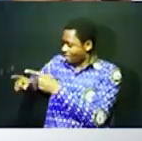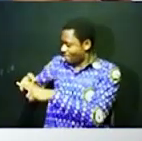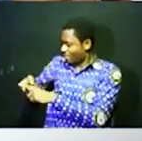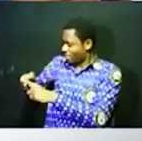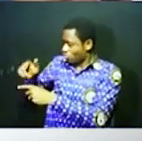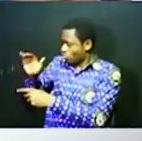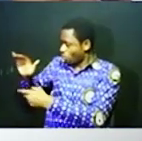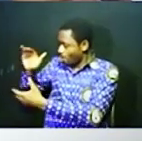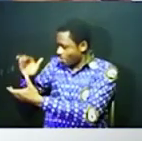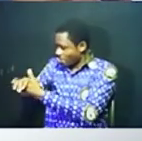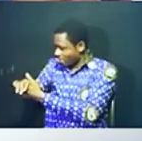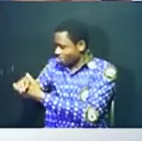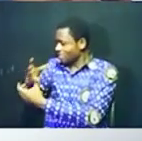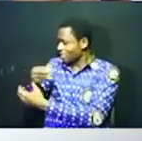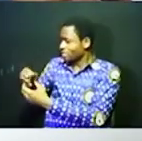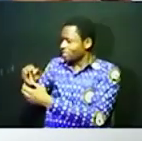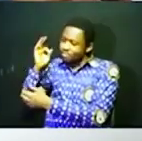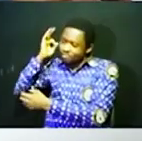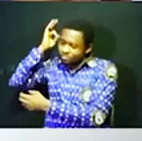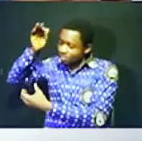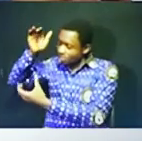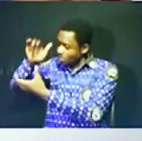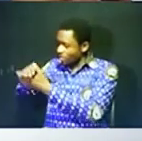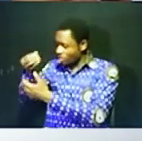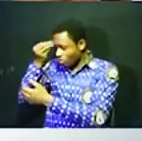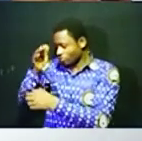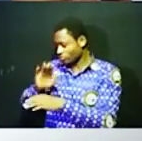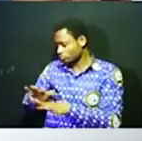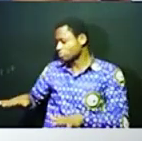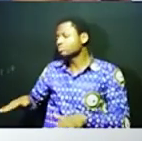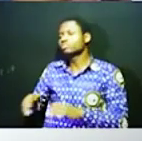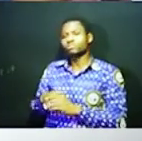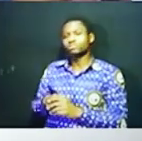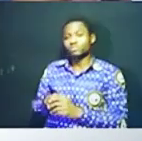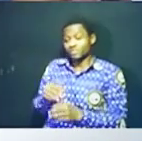future marriages of our children.